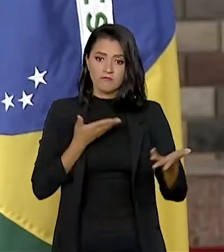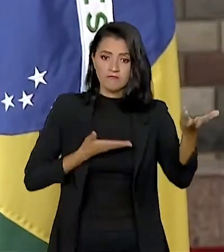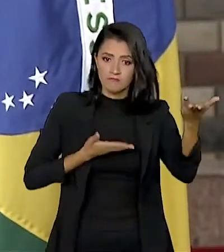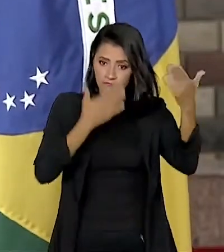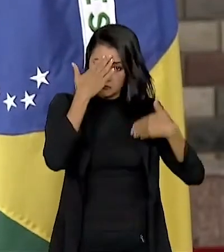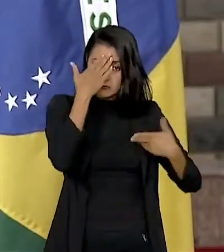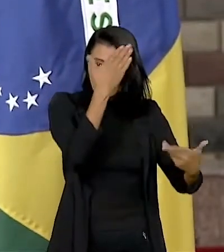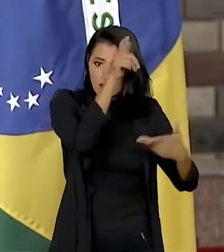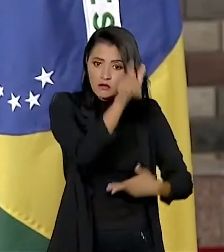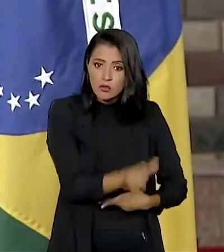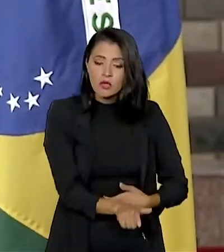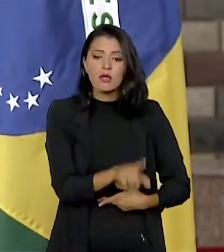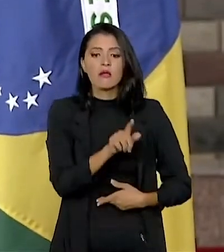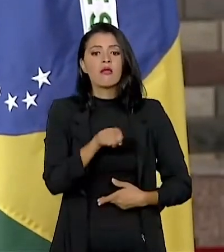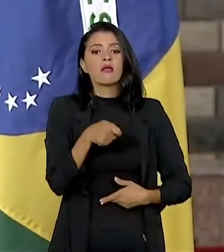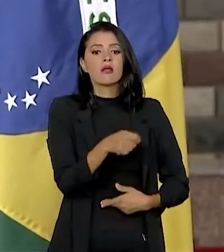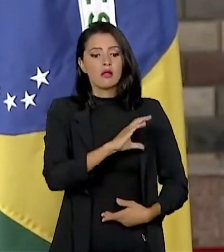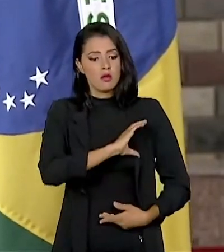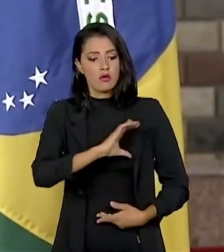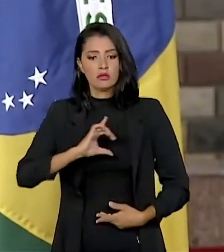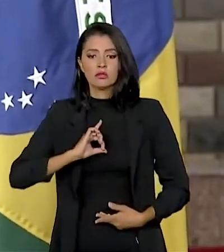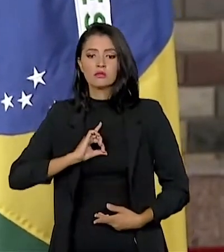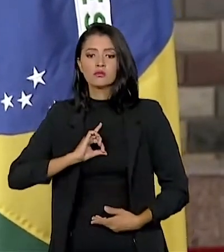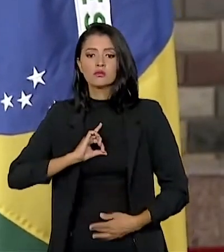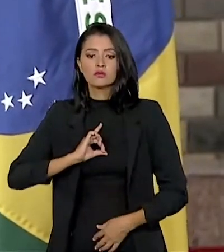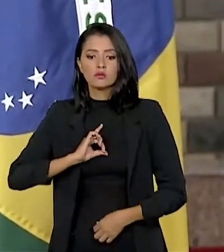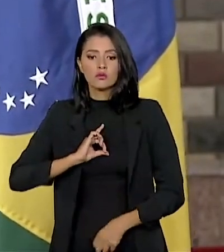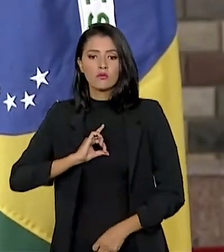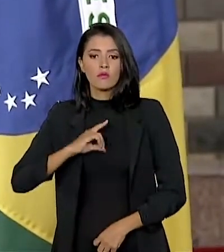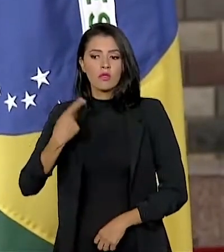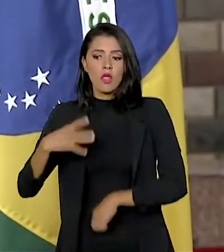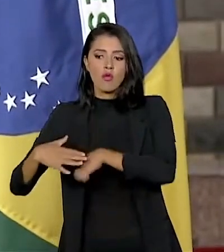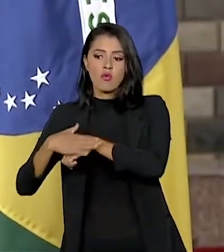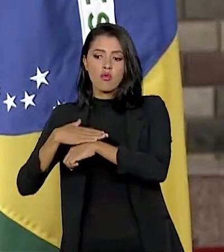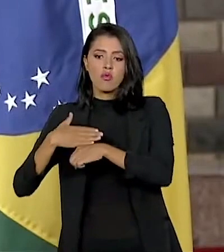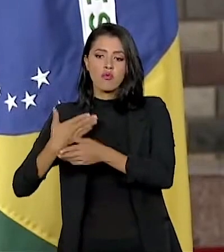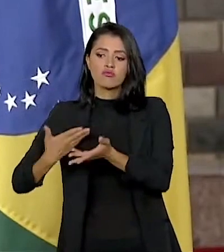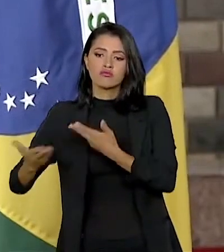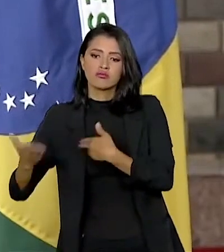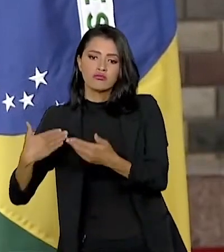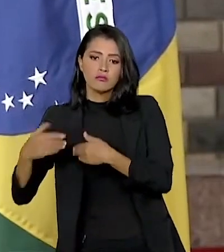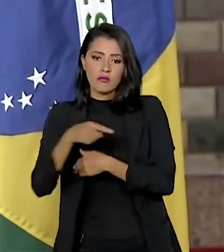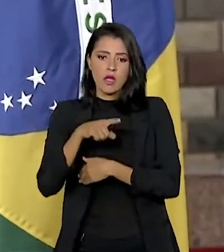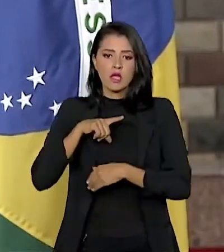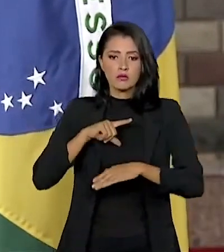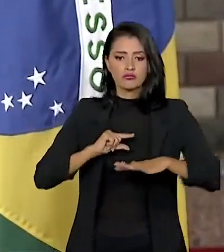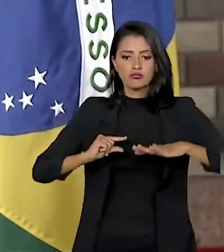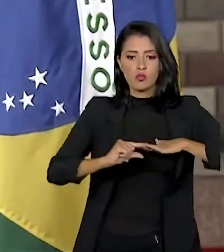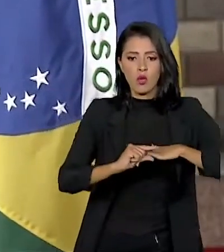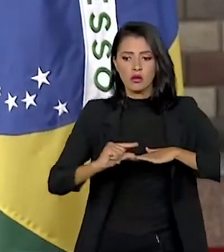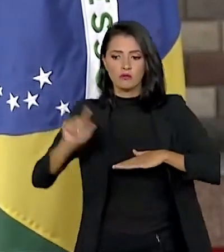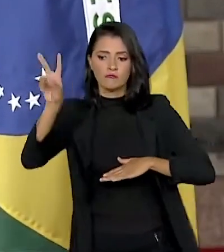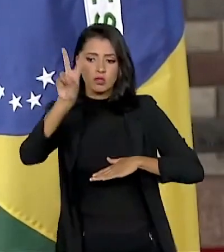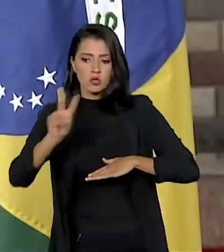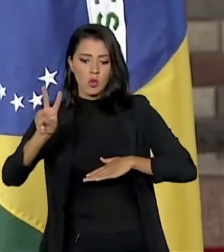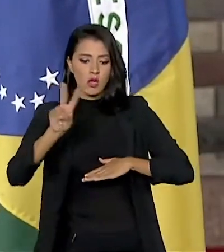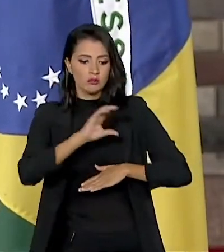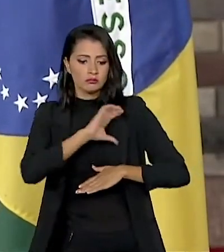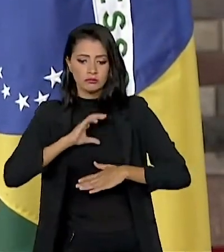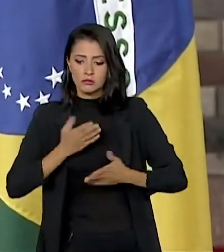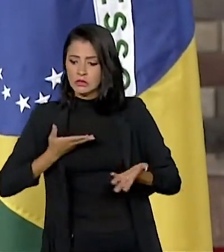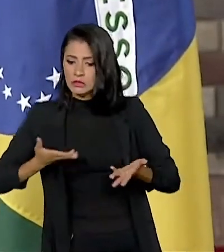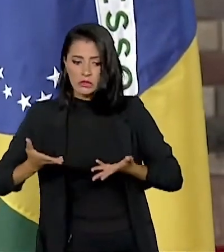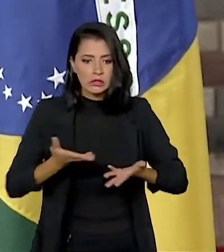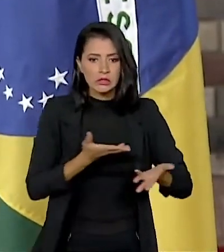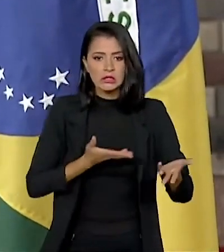por ser o coordenador for being the coordinator das conversas entre a Guiana e a Venezuela. And mediator of the conversations